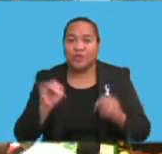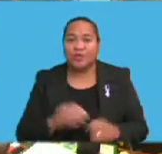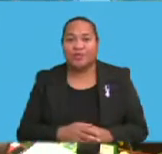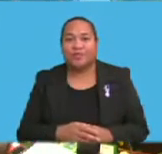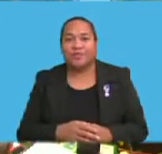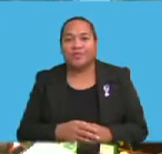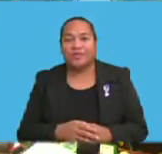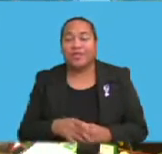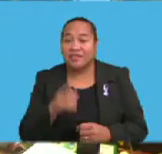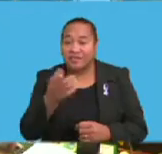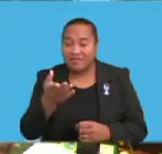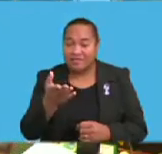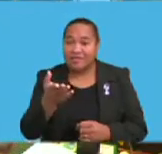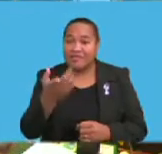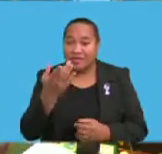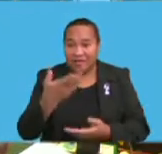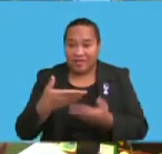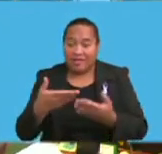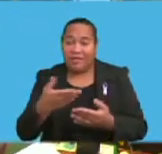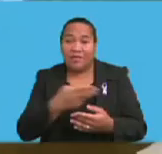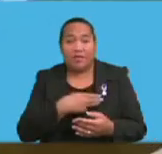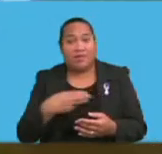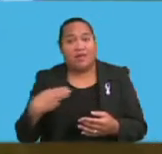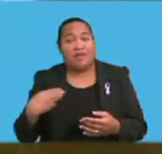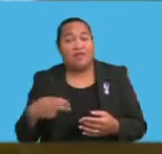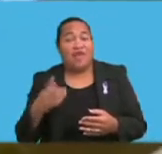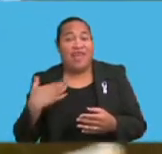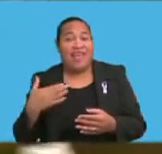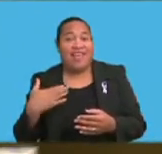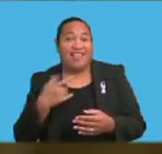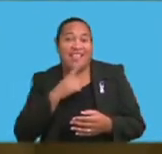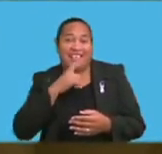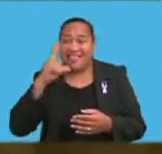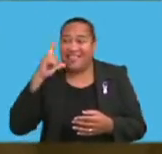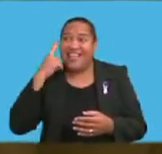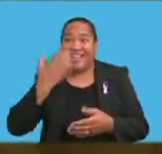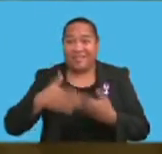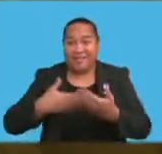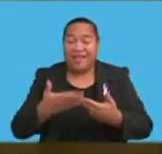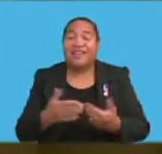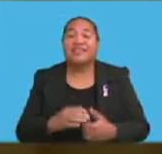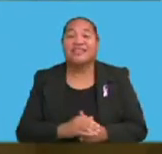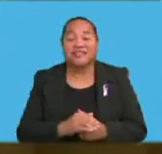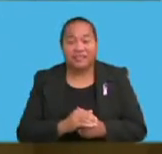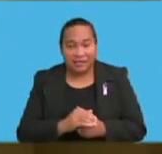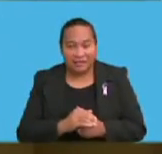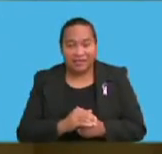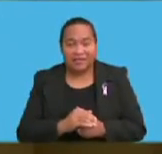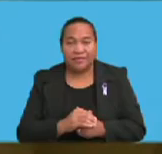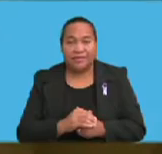to by the Minister for Health and Medical Services yesterday, Madam Speaker, that